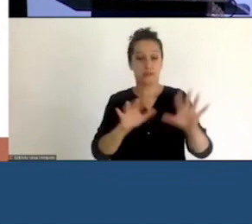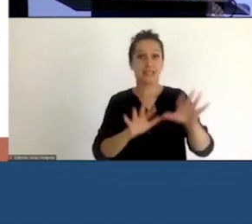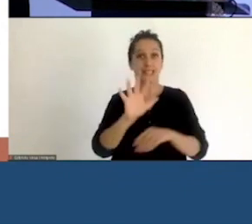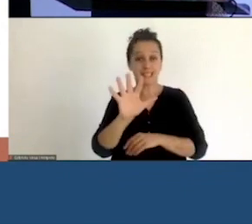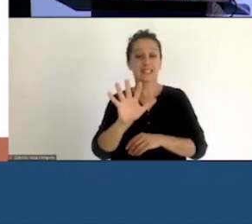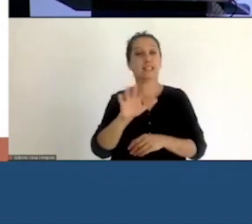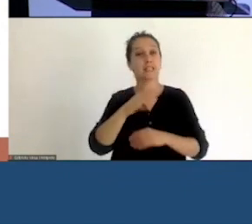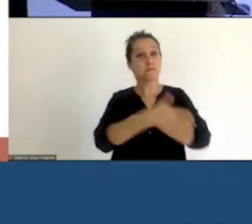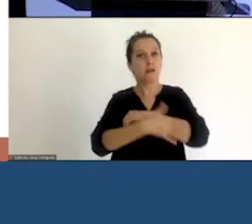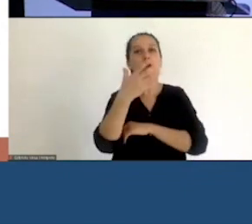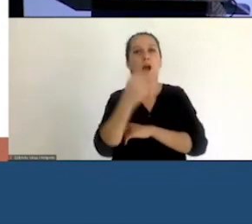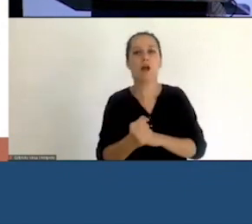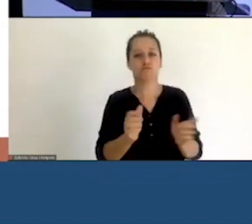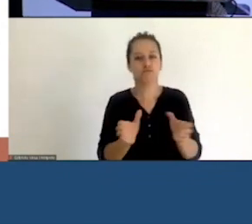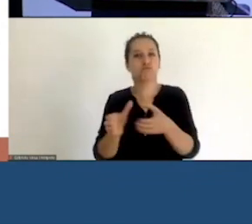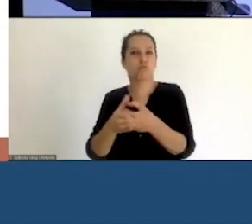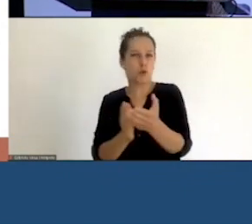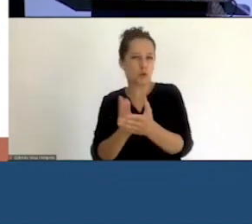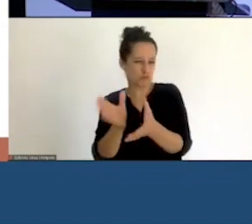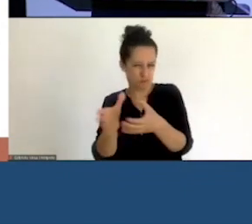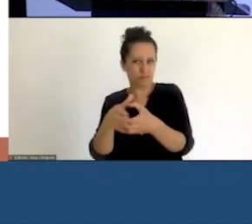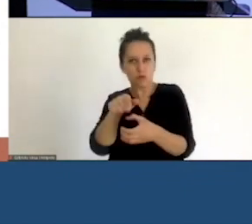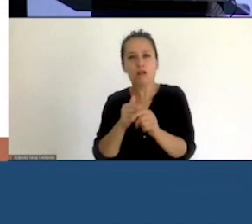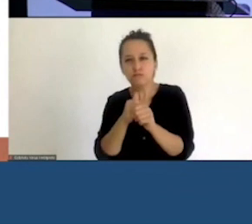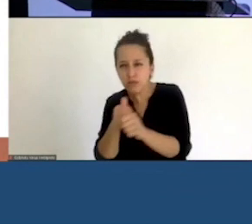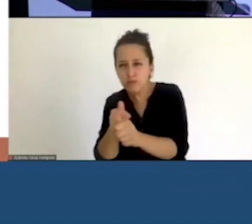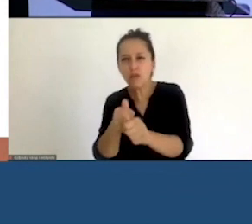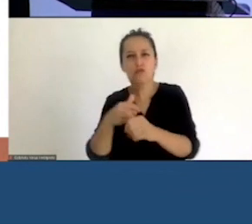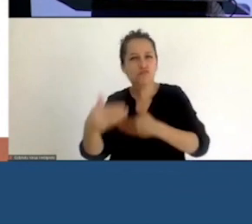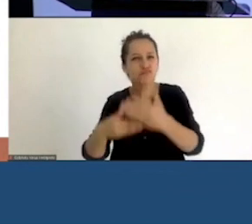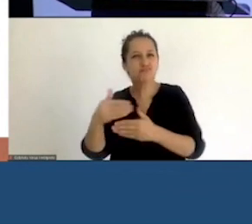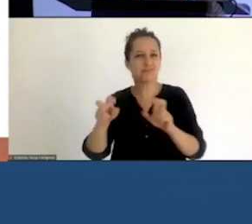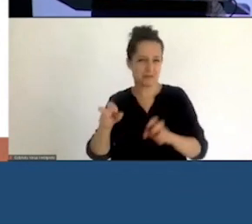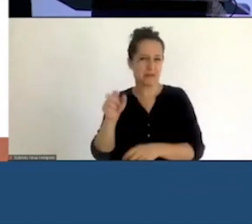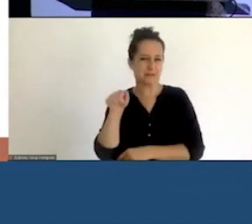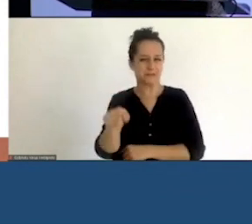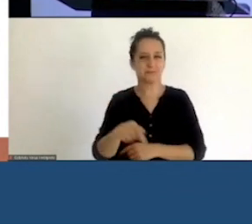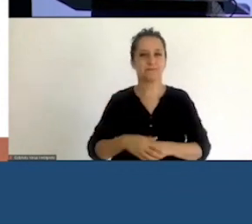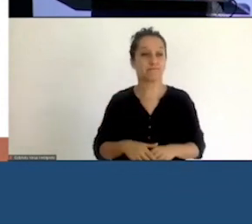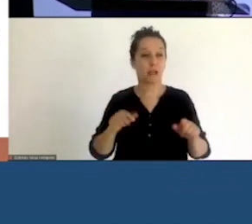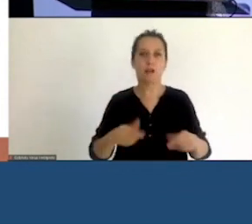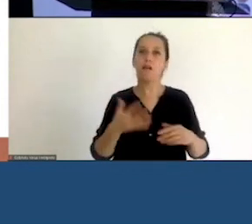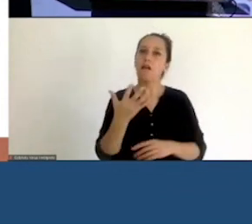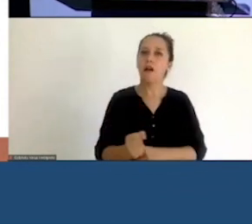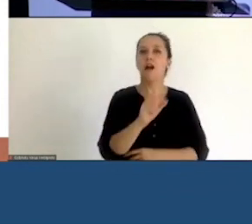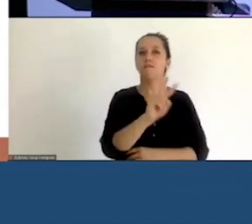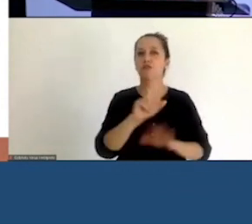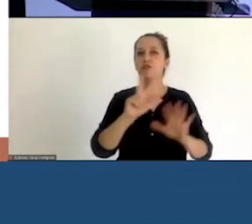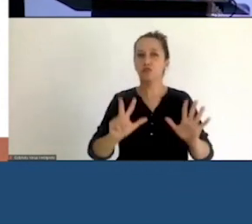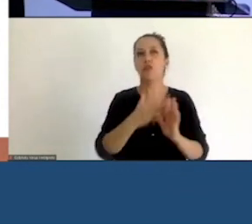that follow up the 2030 agenda. And our region has presented 28 voluntary